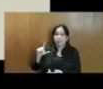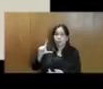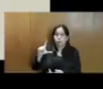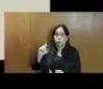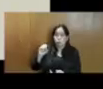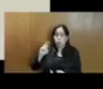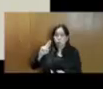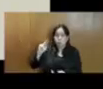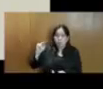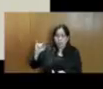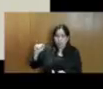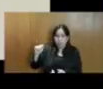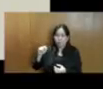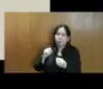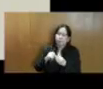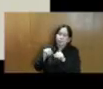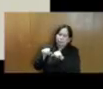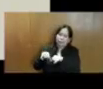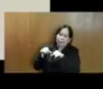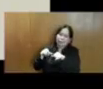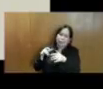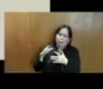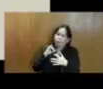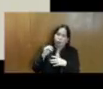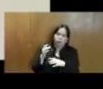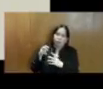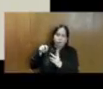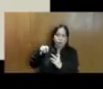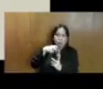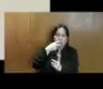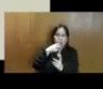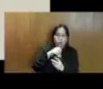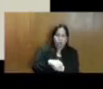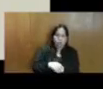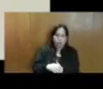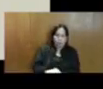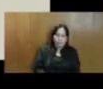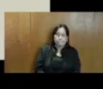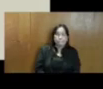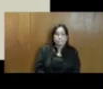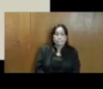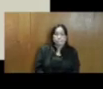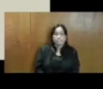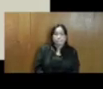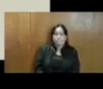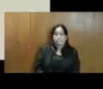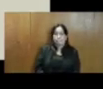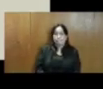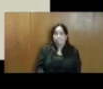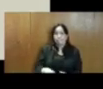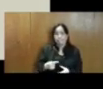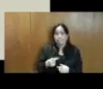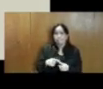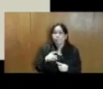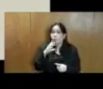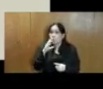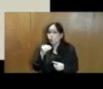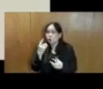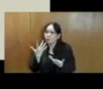perhaps suffering more as a result of that. Okay. In terms of who this is likely to